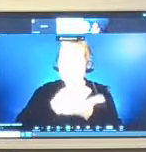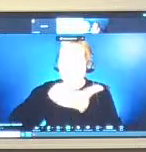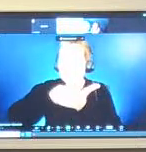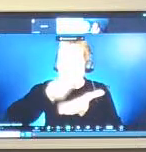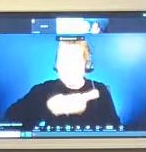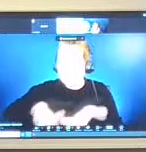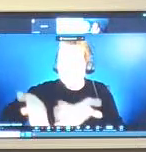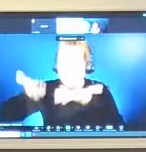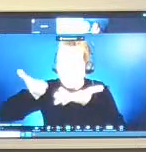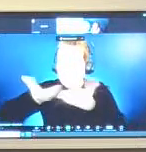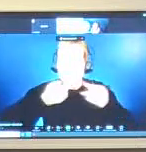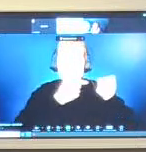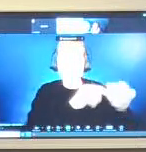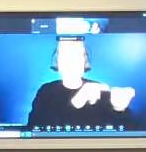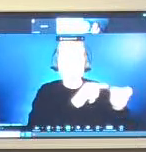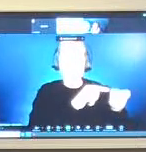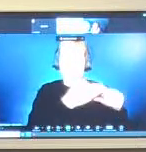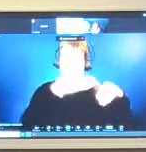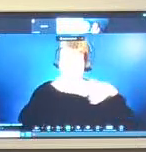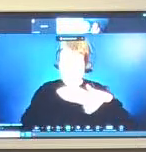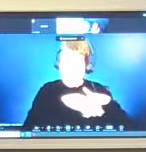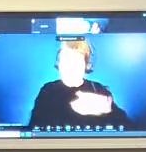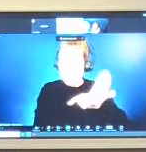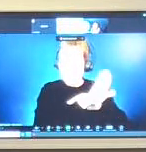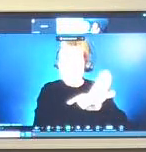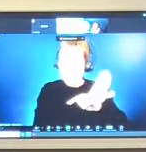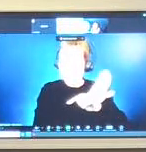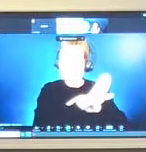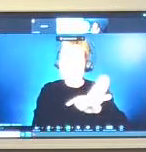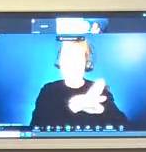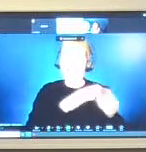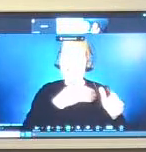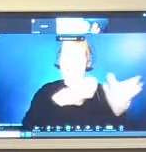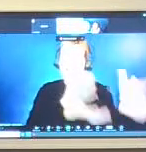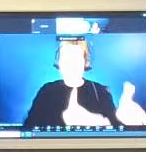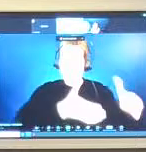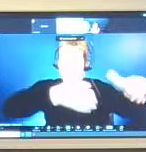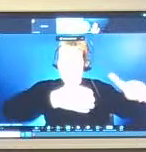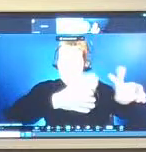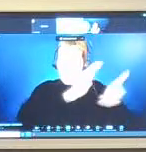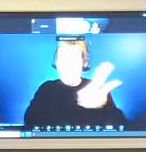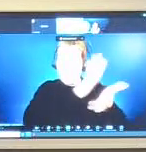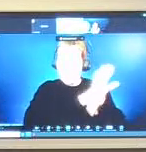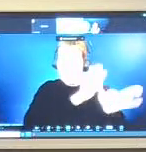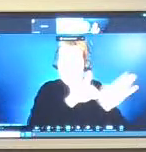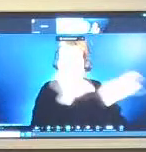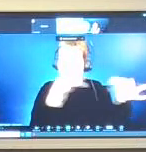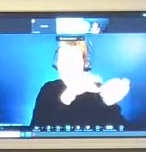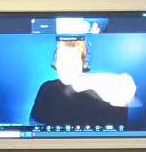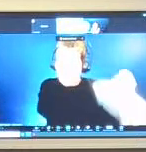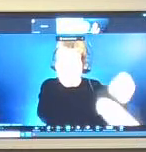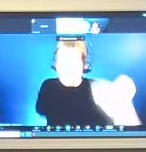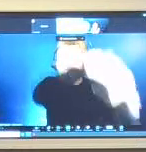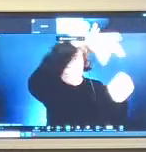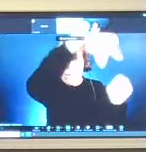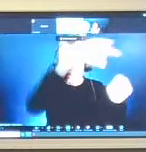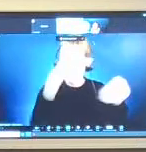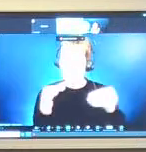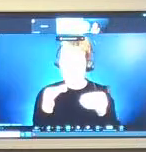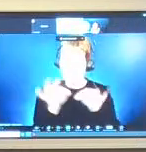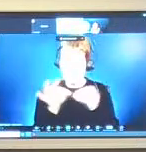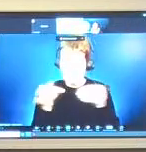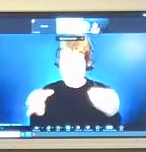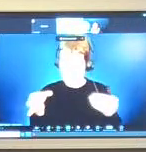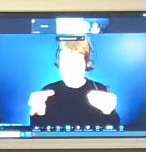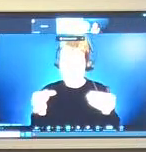And whatever the paper said, you had to do. It might say that you can't move your arms. It